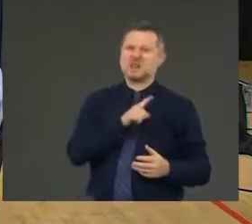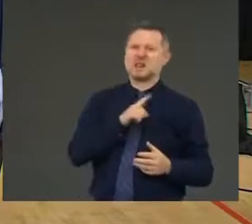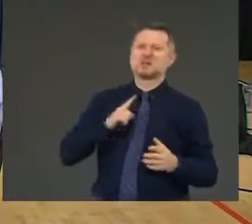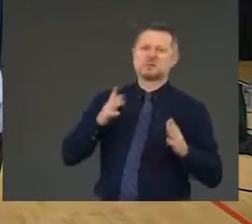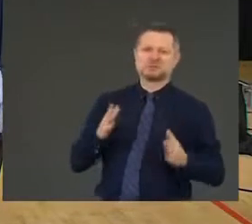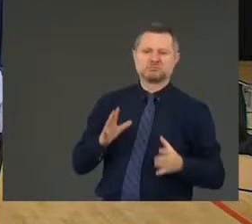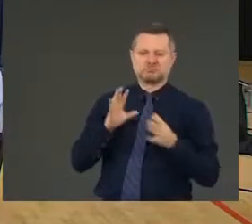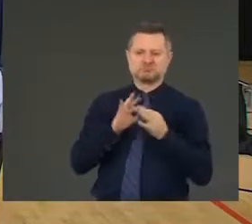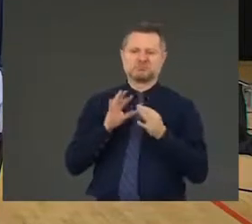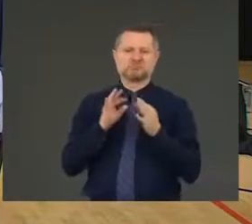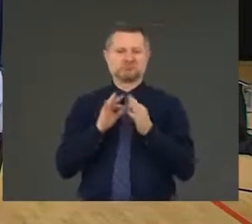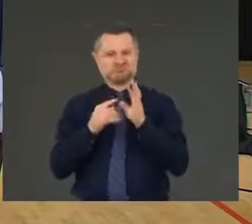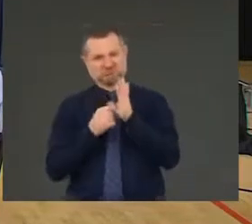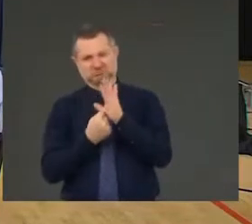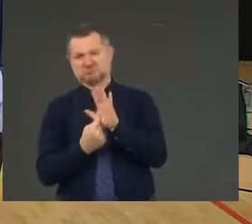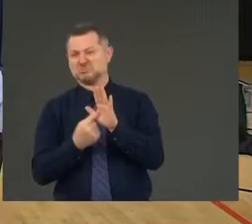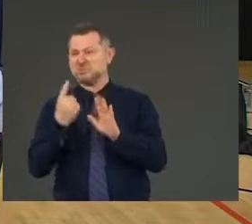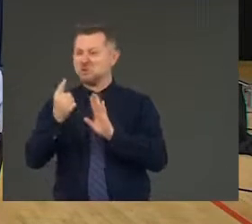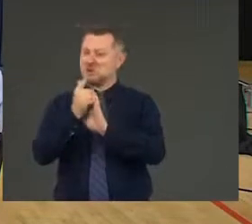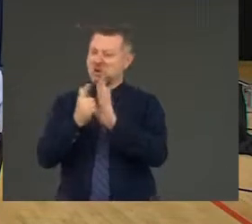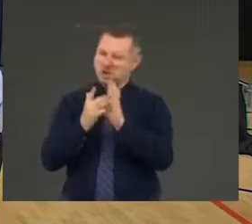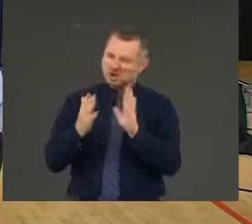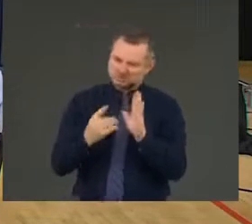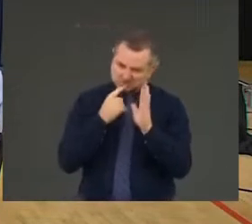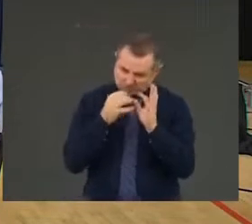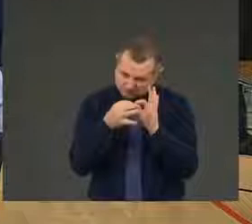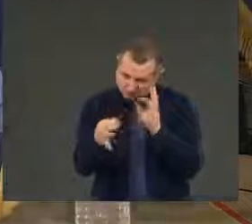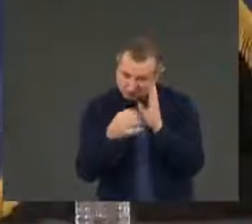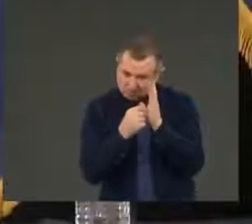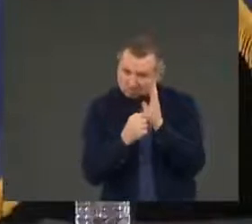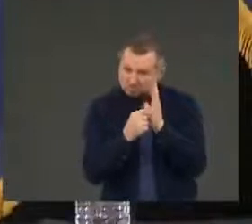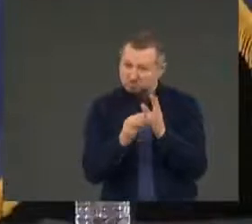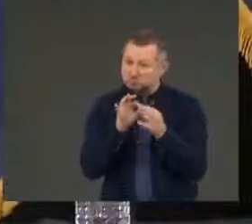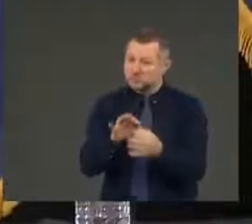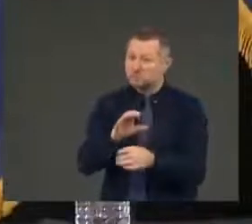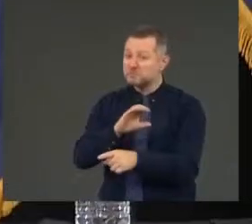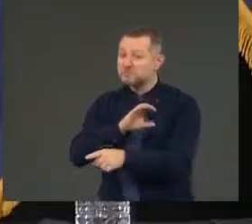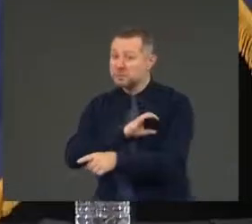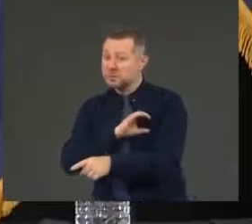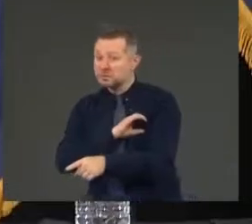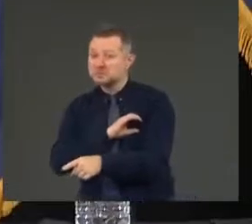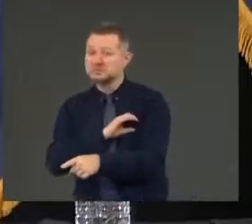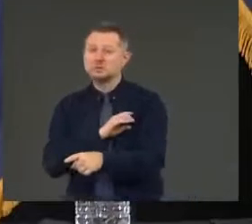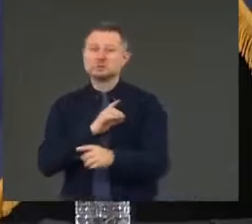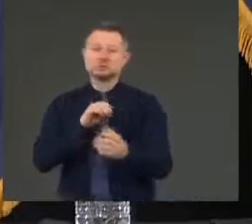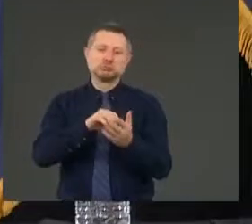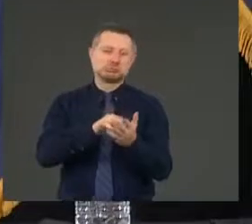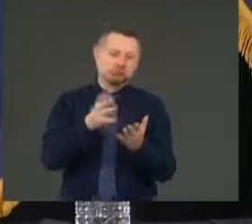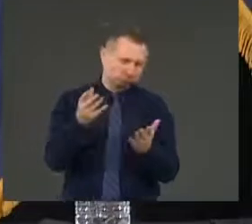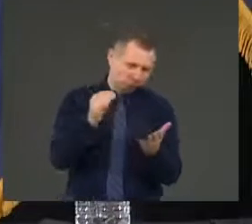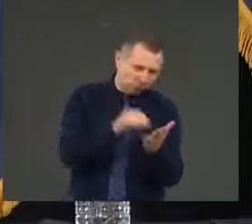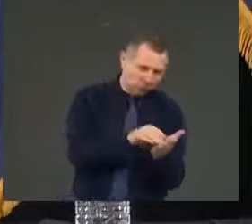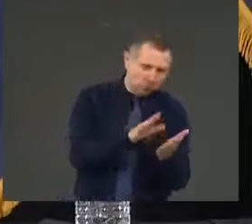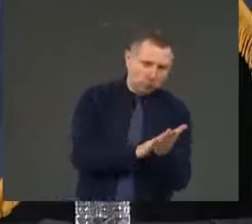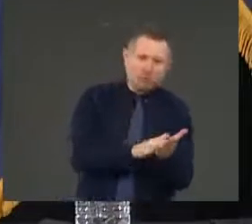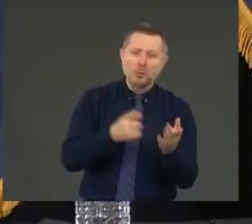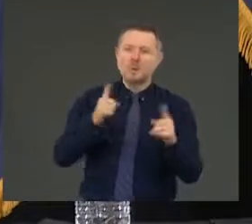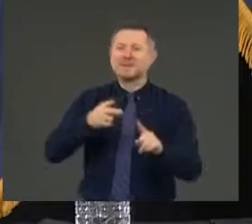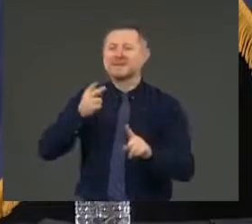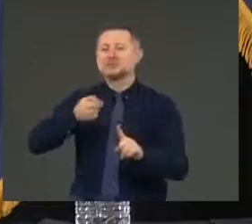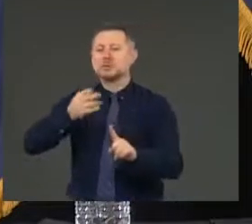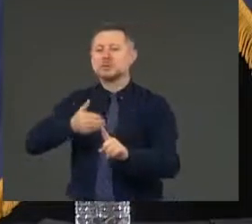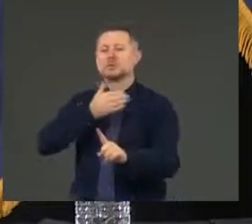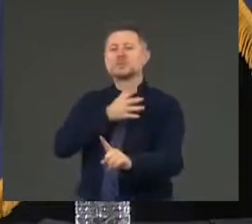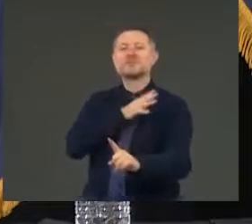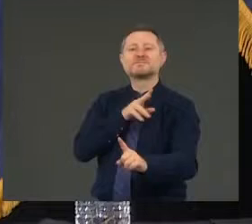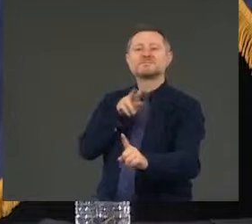your influence as governor to make sure that cops' disciplinary records are actually subject to public disclosure? Yeah.